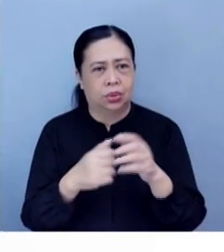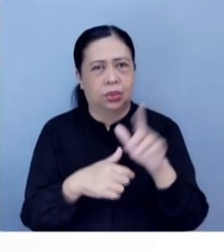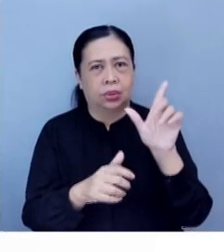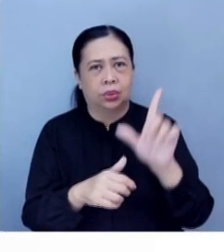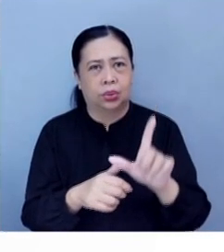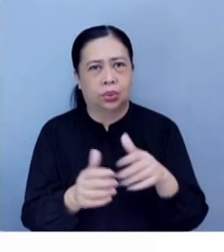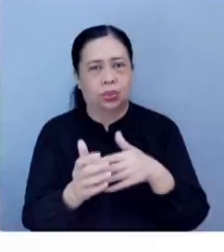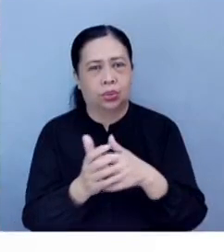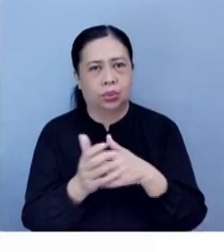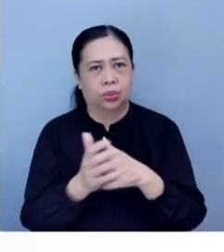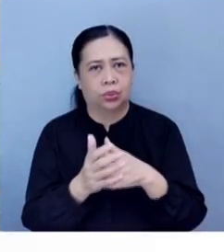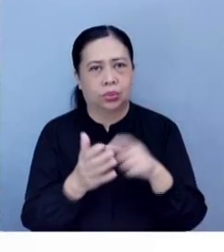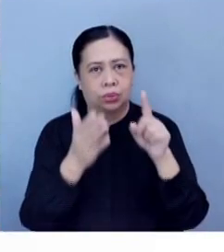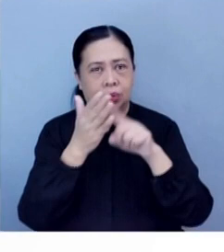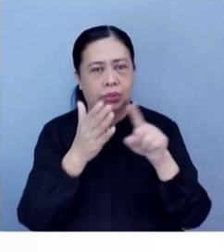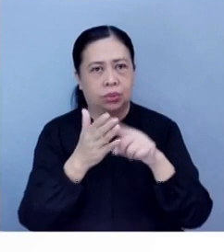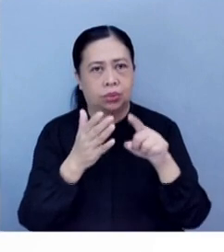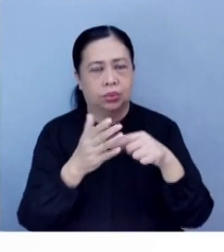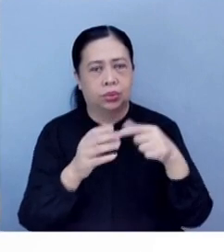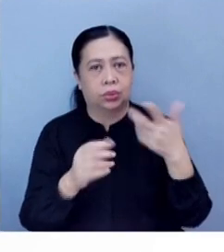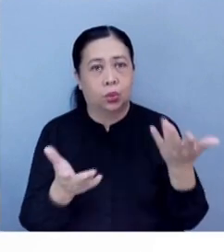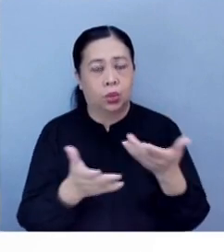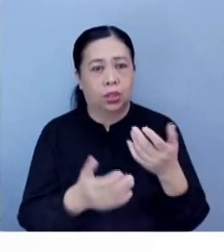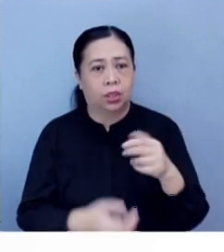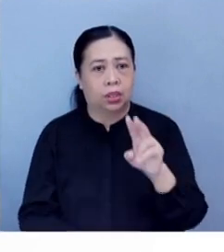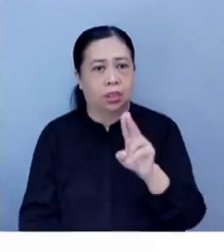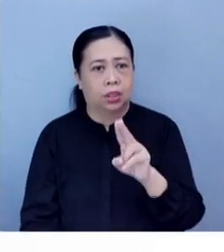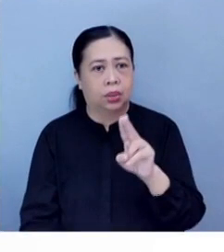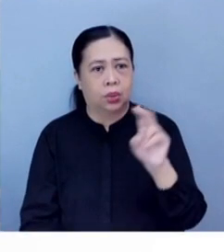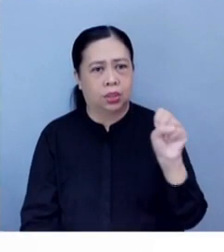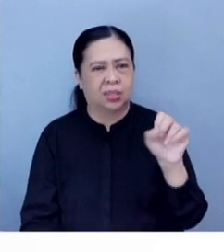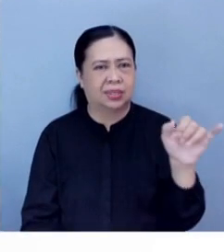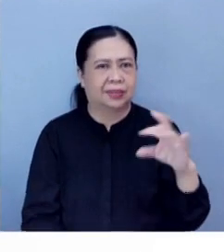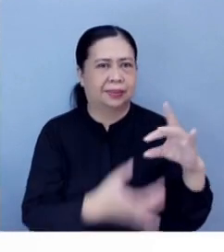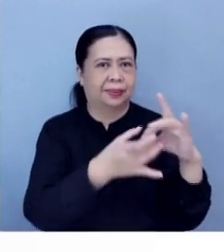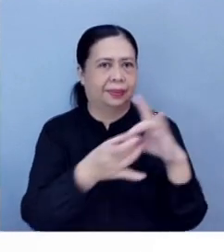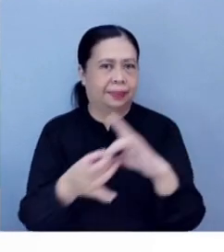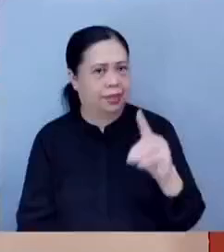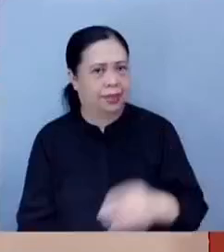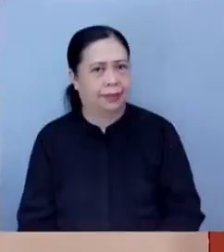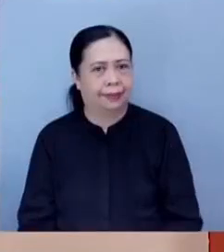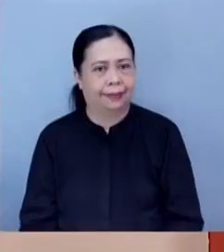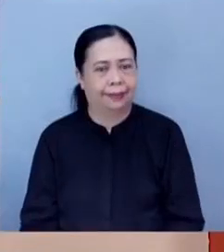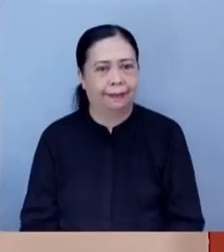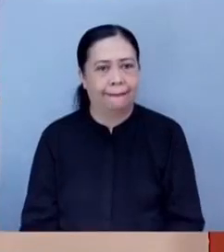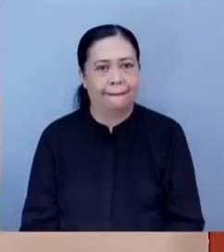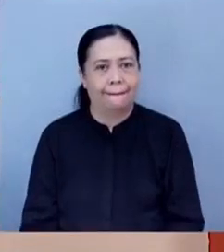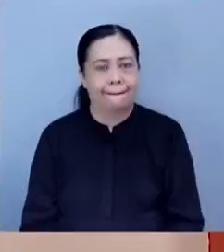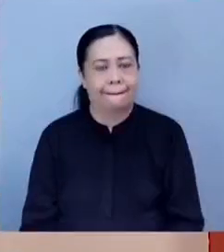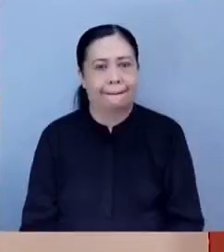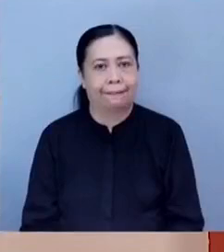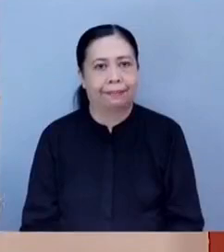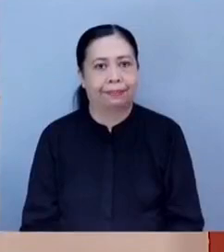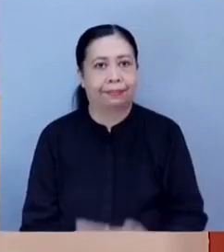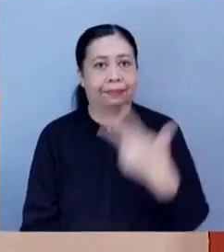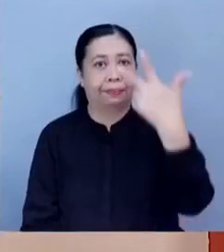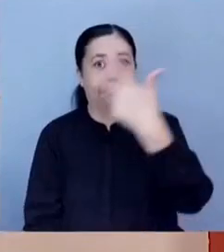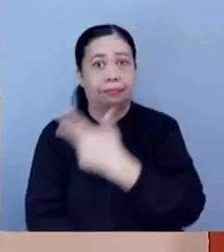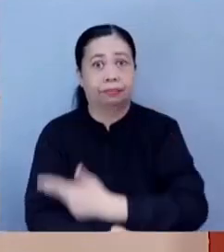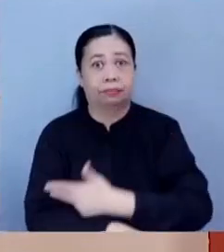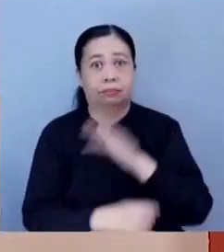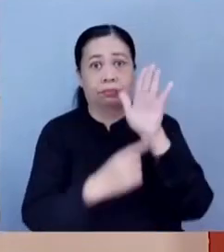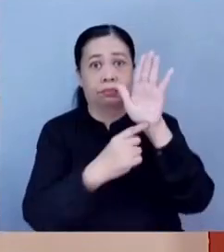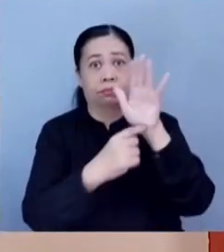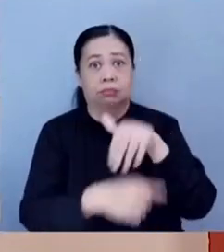weekly inventory ng crude ng United States. So, related pa rin sa demand. The looming 3-day transport strike on